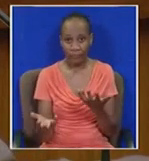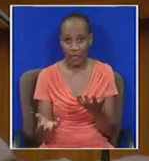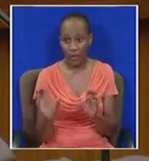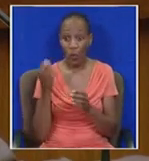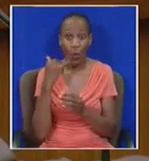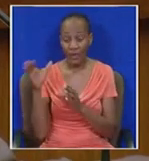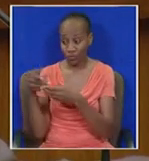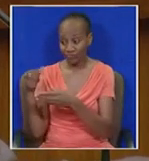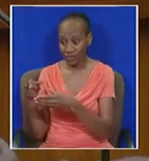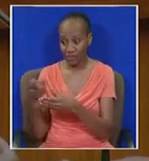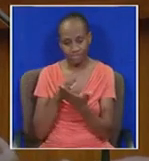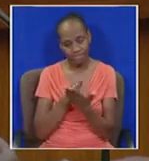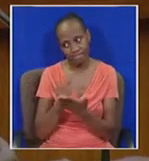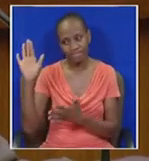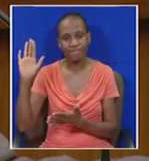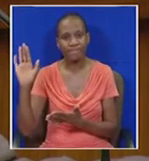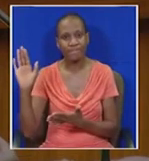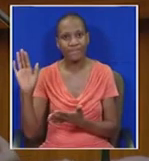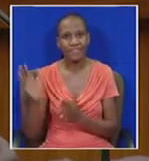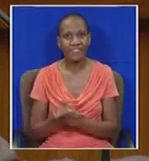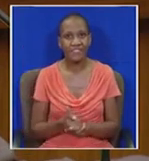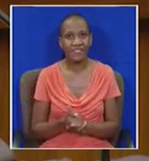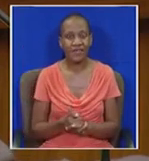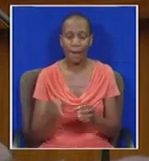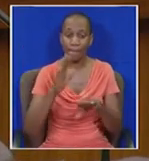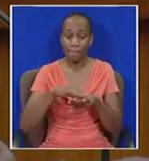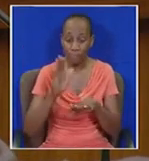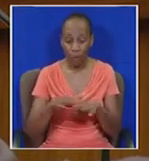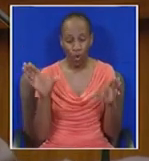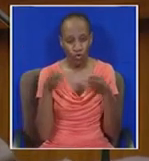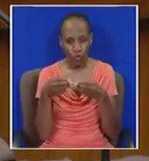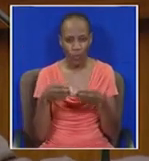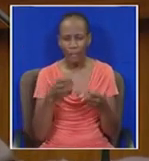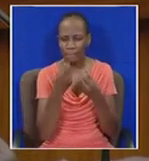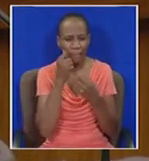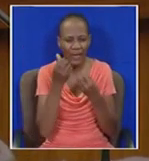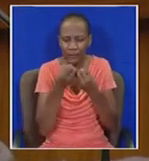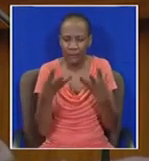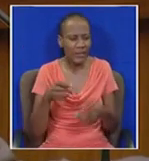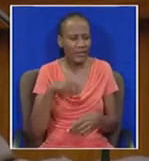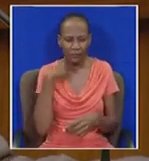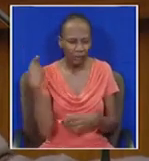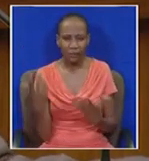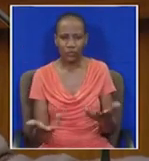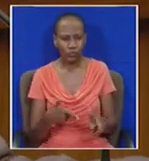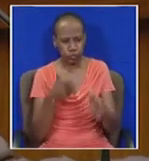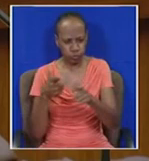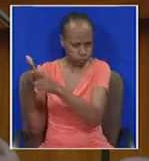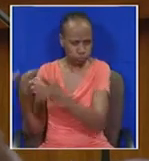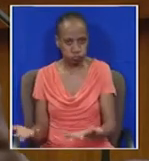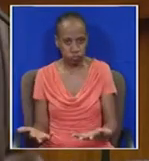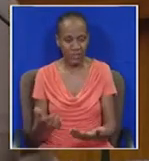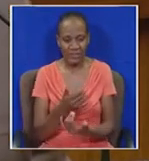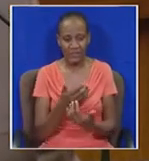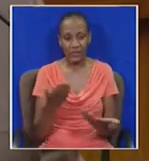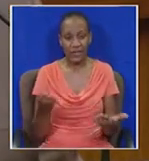off, African people. A large number of his men killed and wounded, and a quantity of